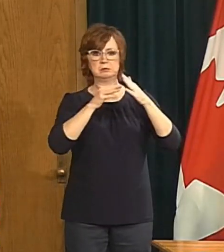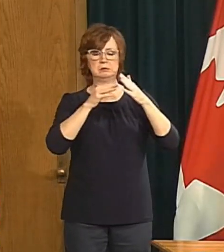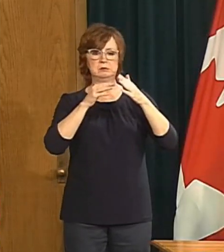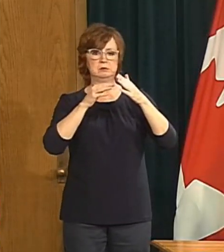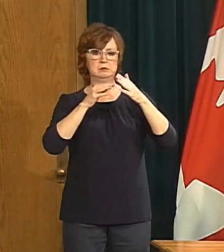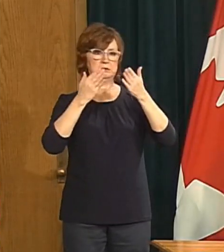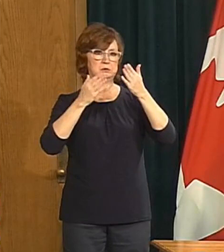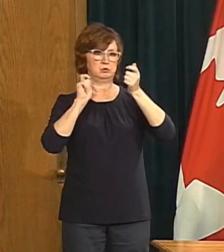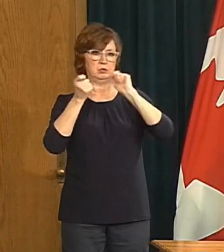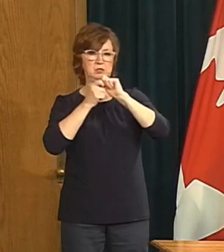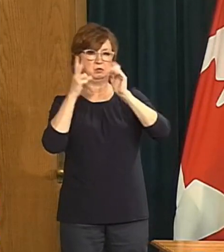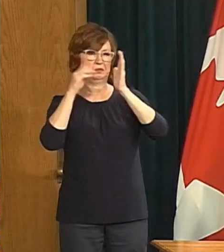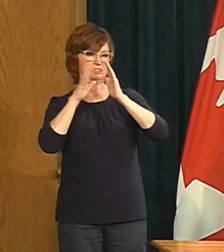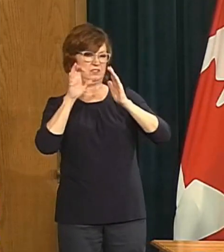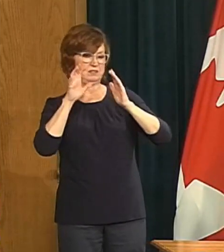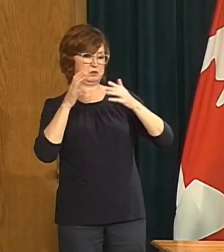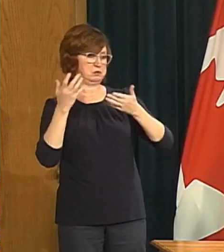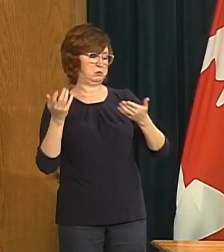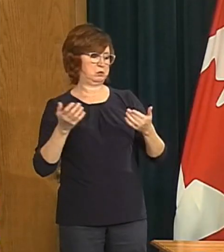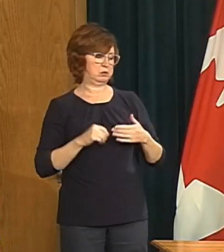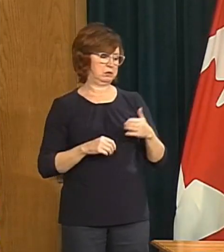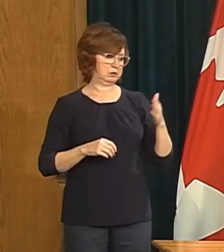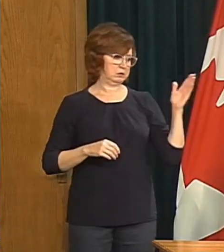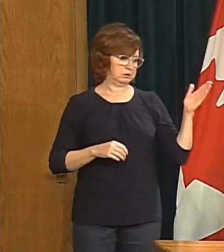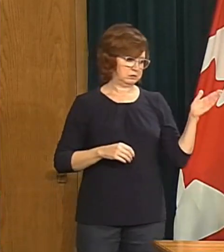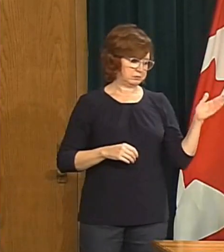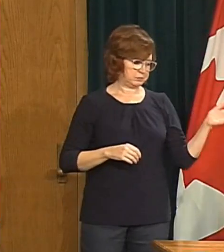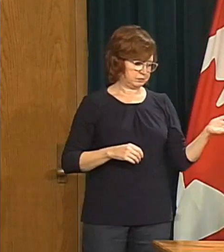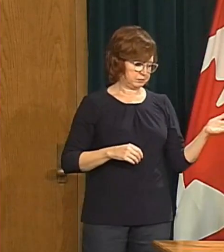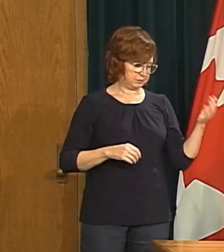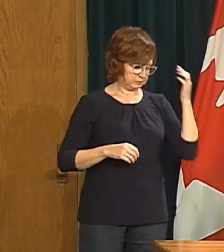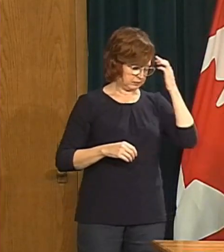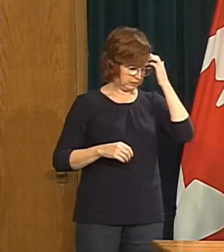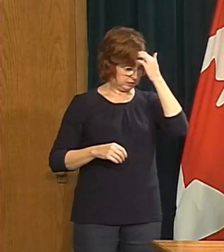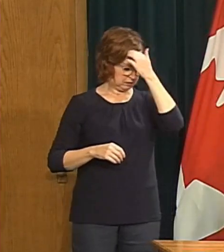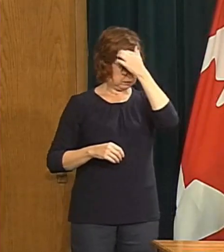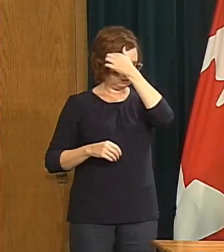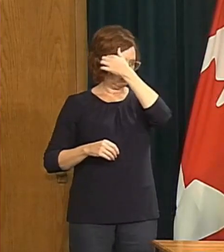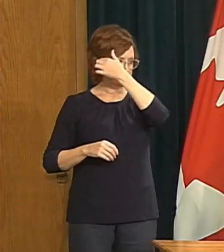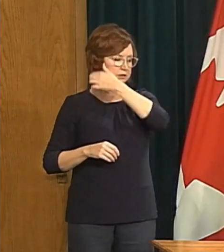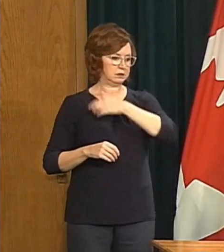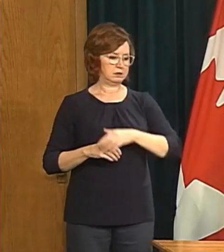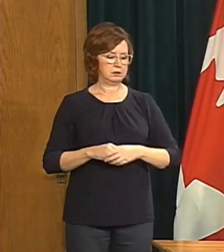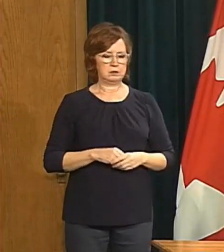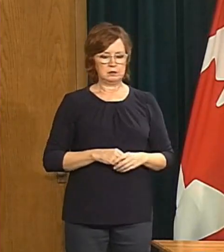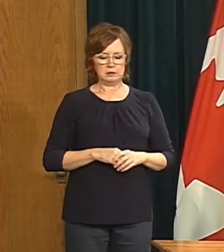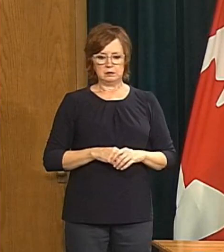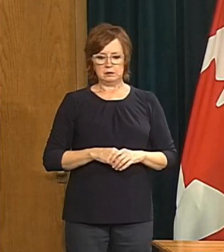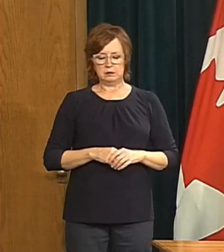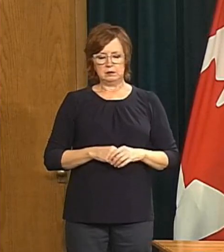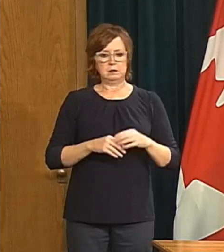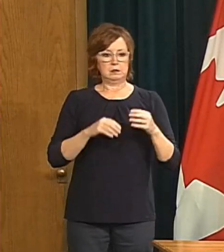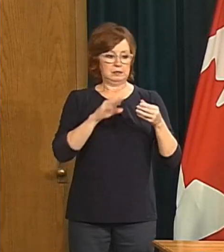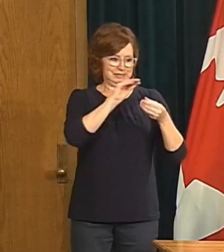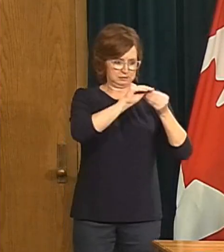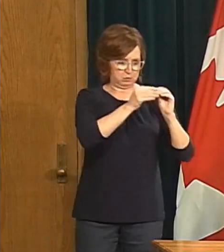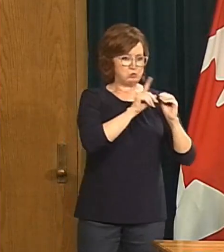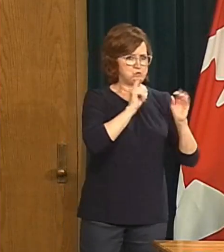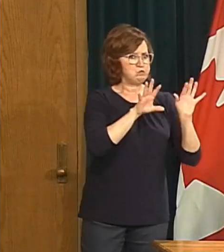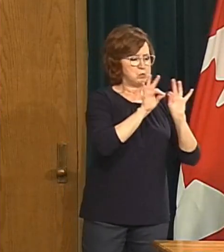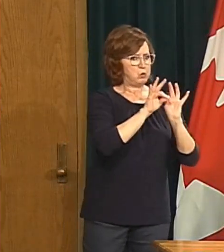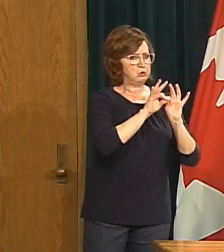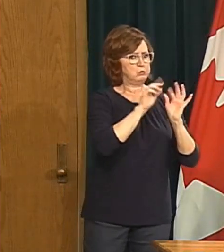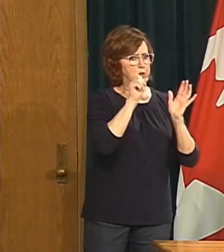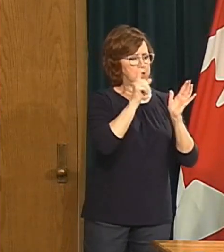information? Yeah. So in addition to testing numbers, is who you test and why you're testing and what do you do with that